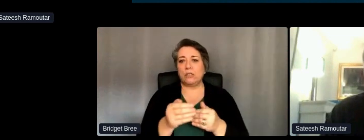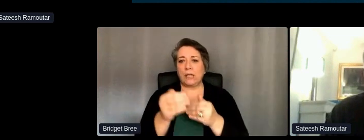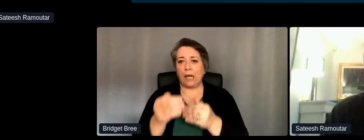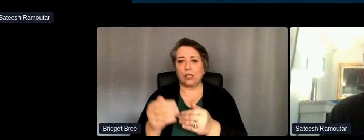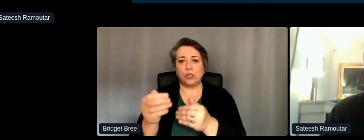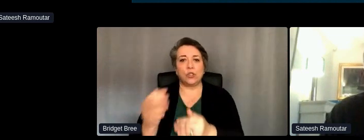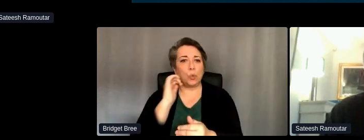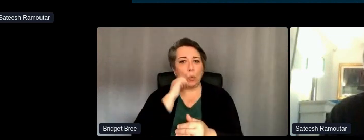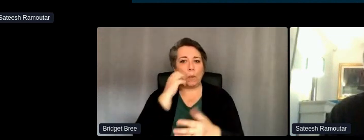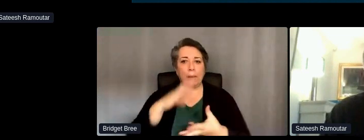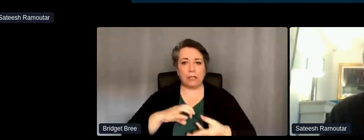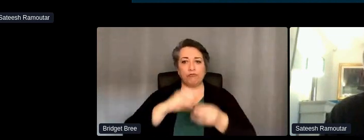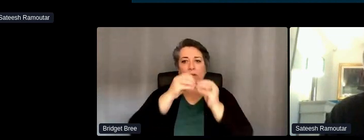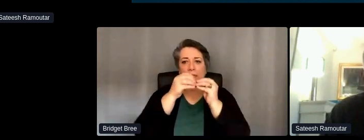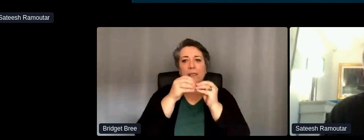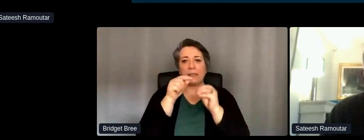and